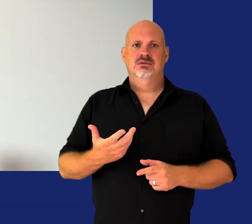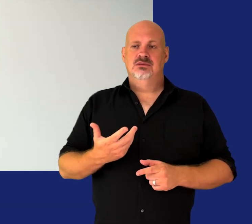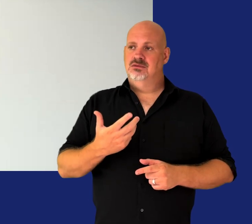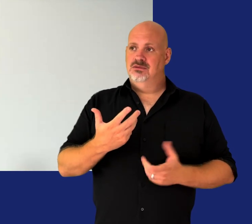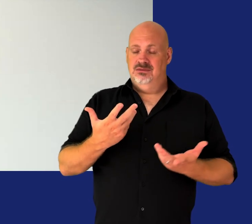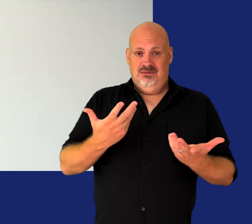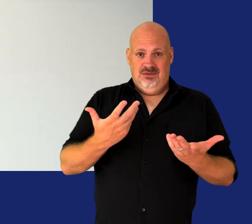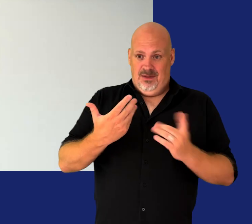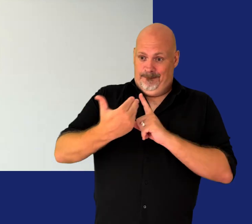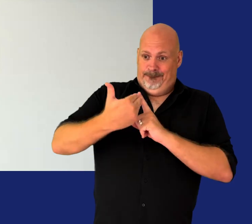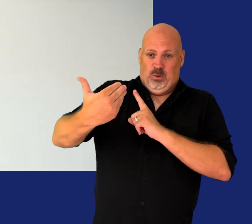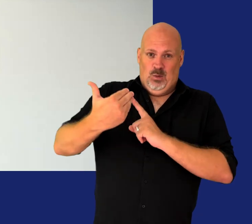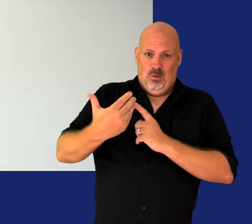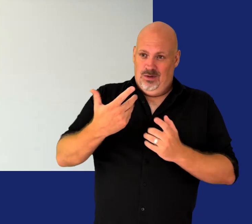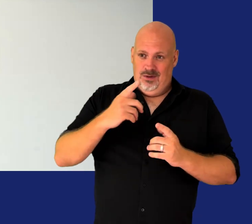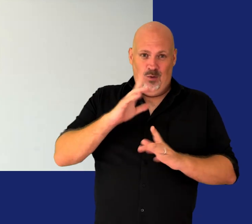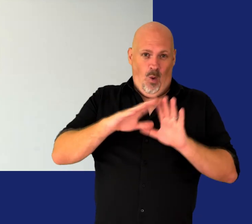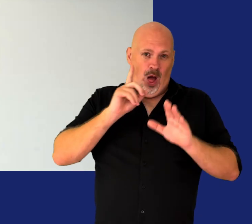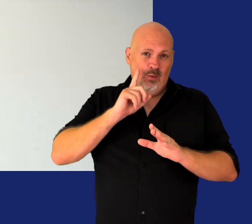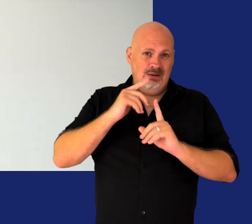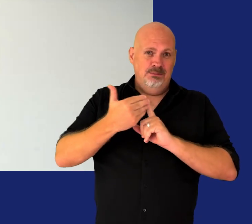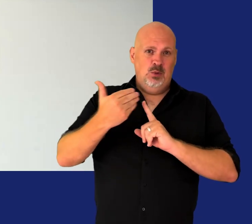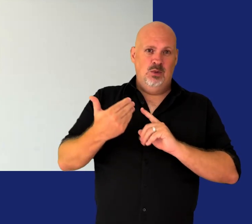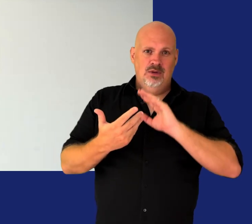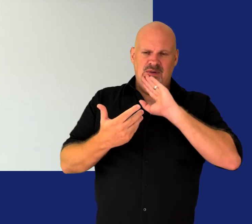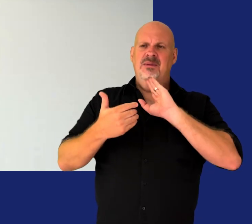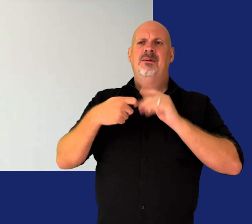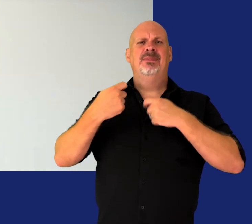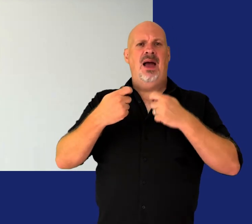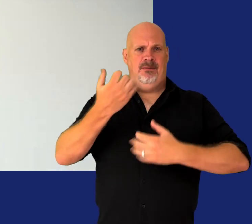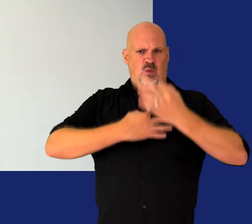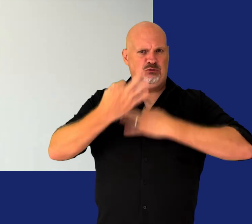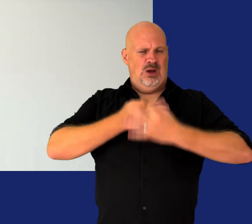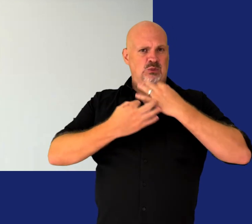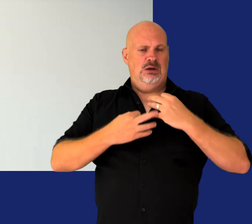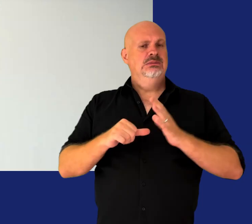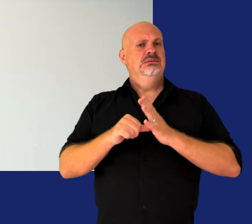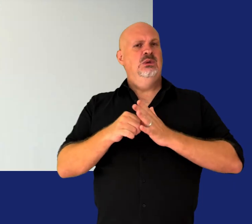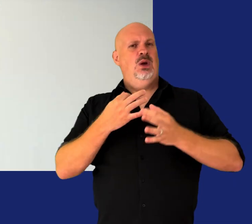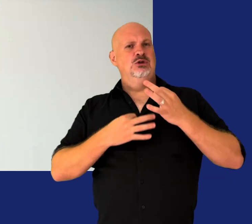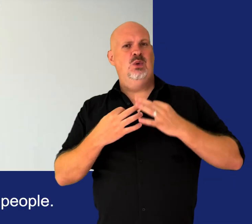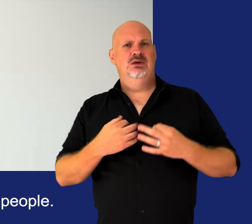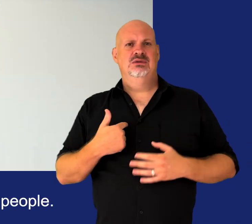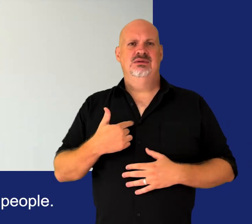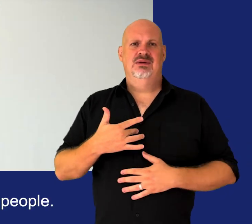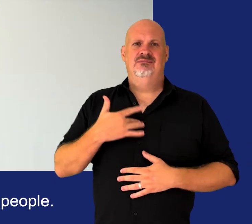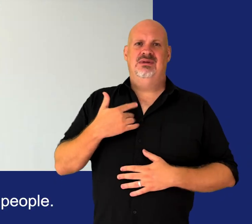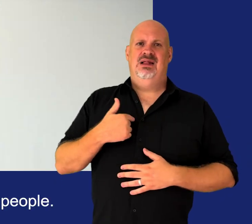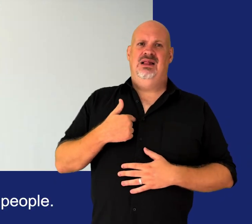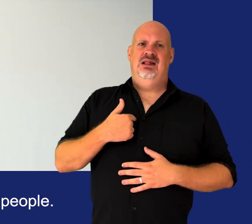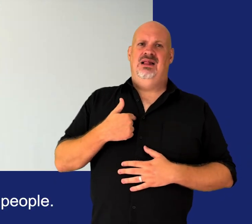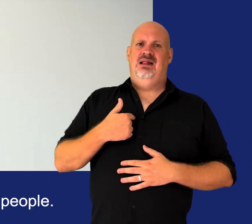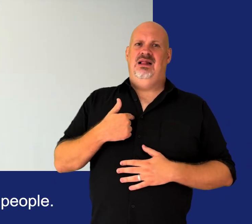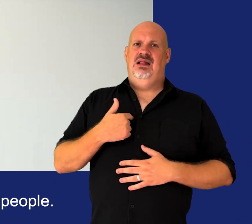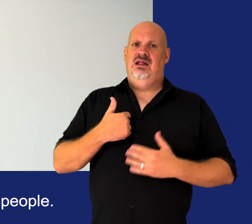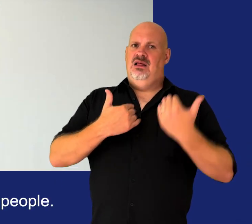it's not always obvious from looking at me, and then people start asking difficult questions. I don't feel like the onus should